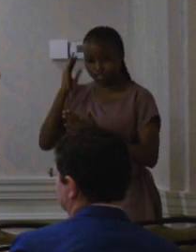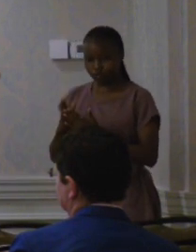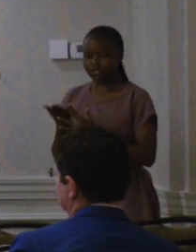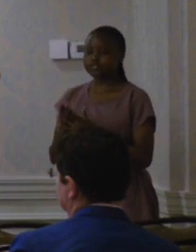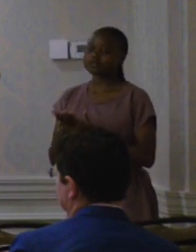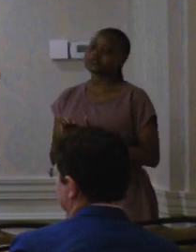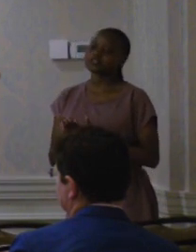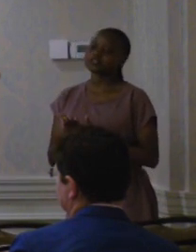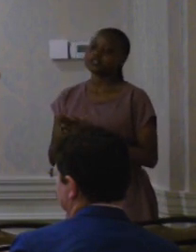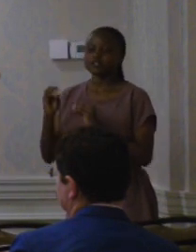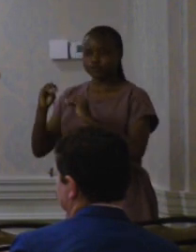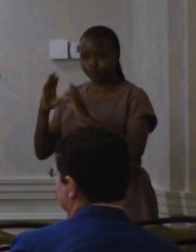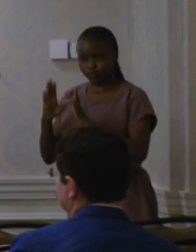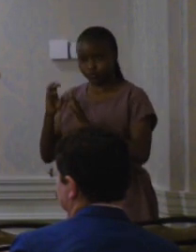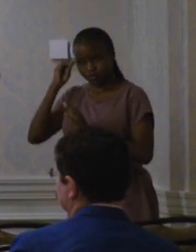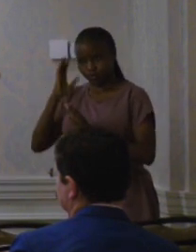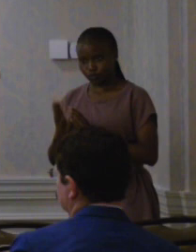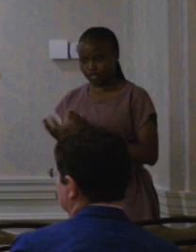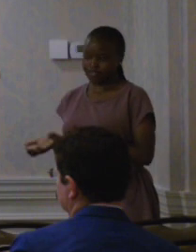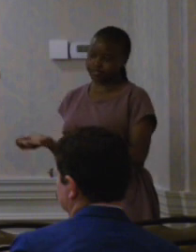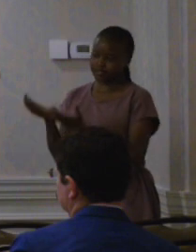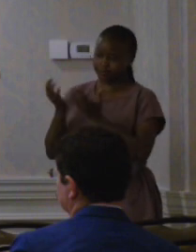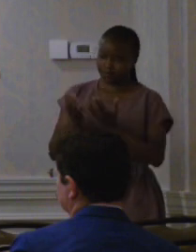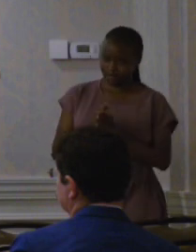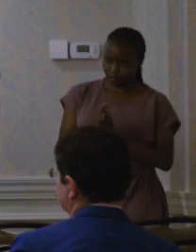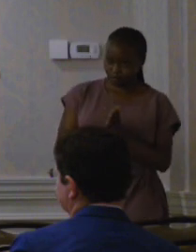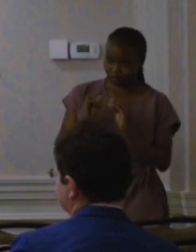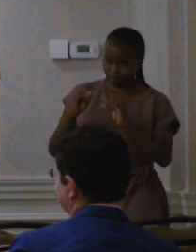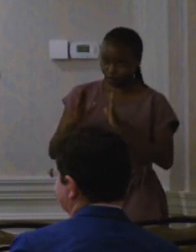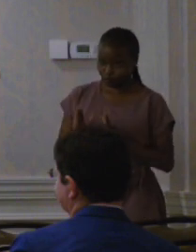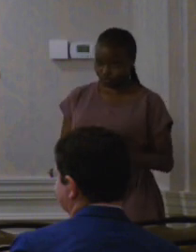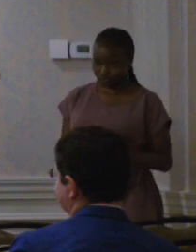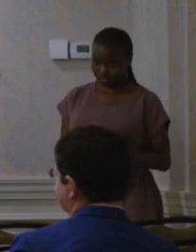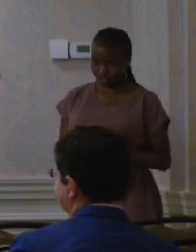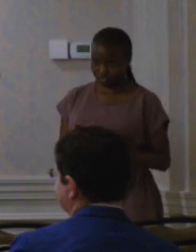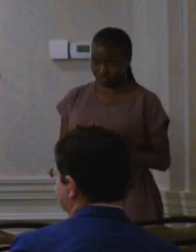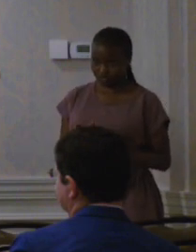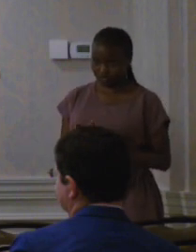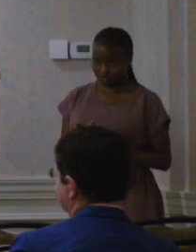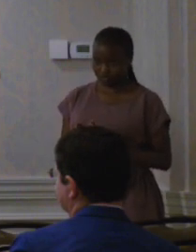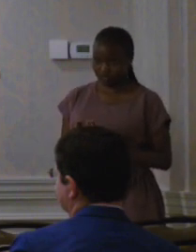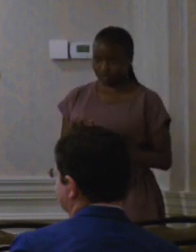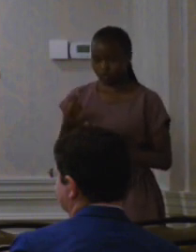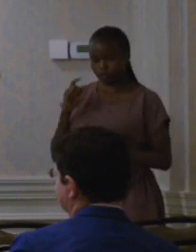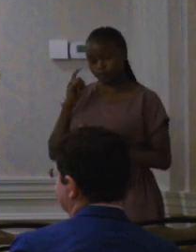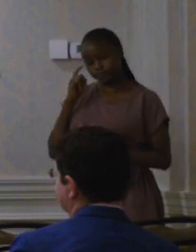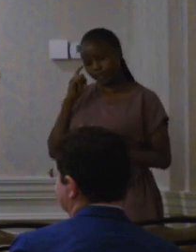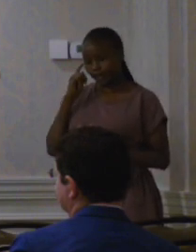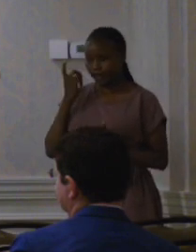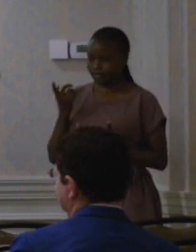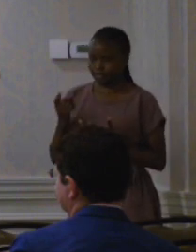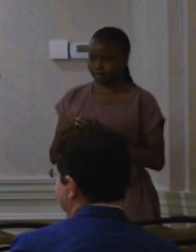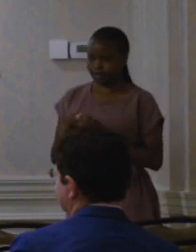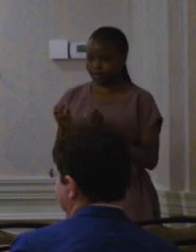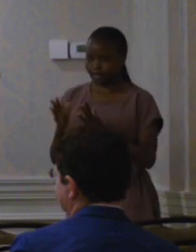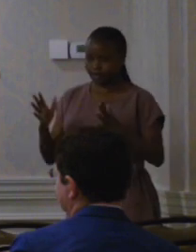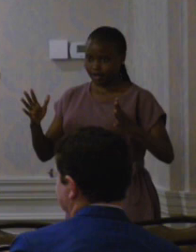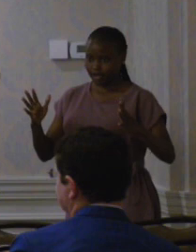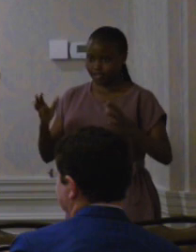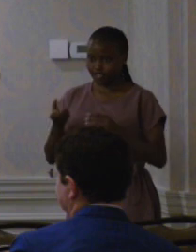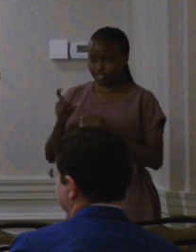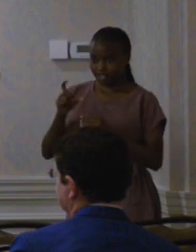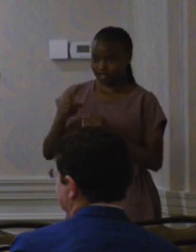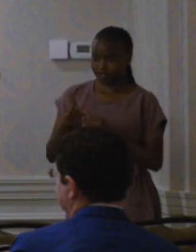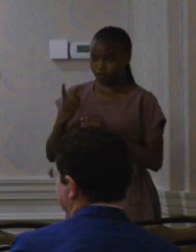bring motivation to teachers. I guess in larger scale, one